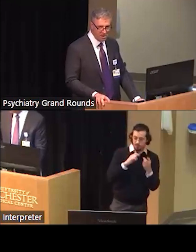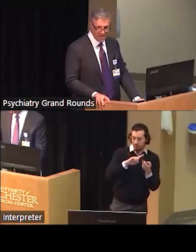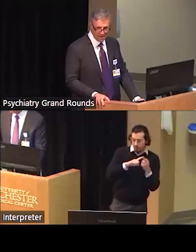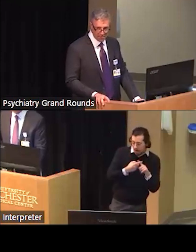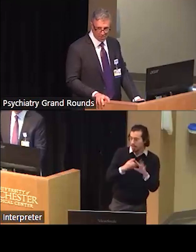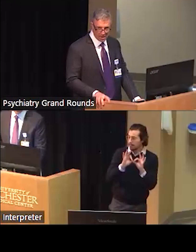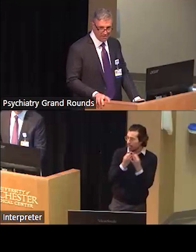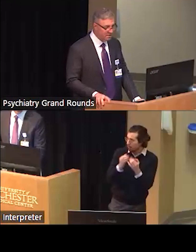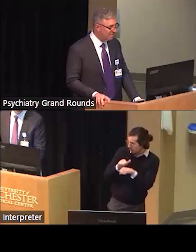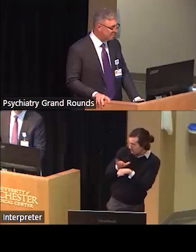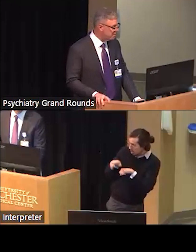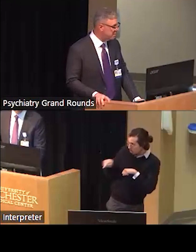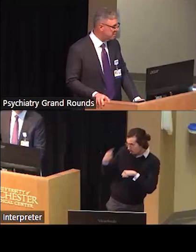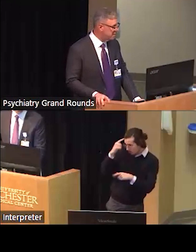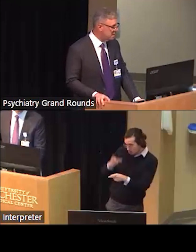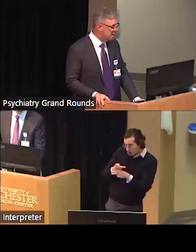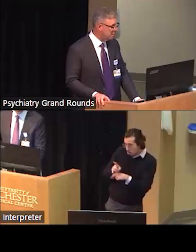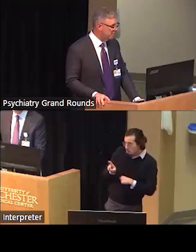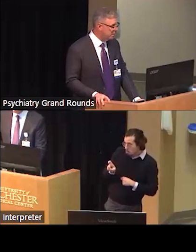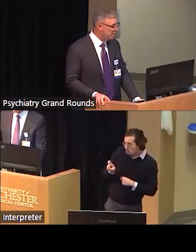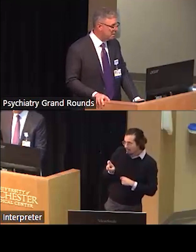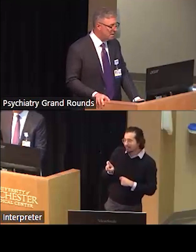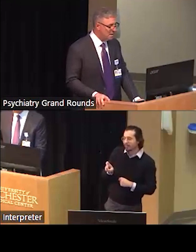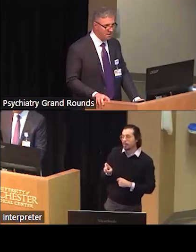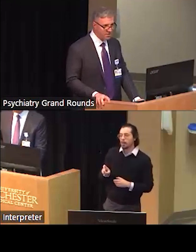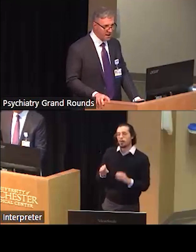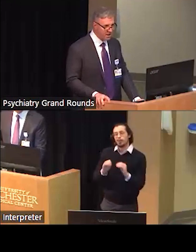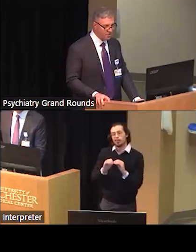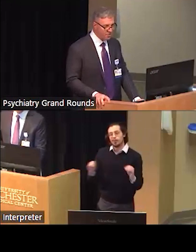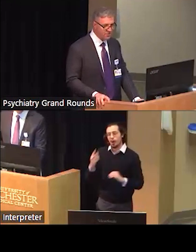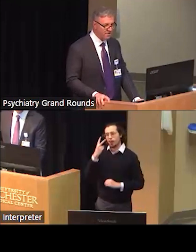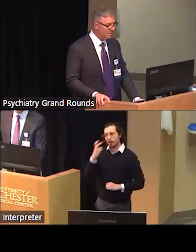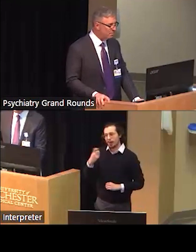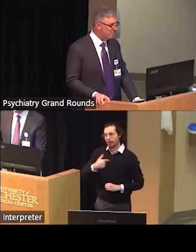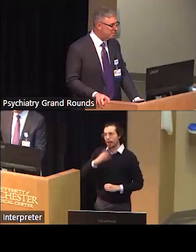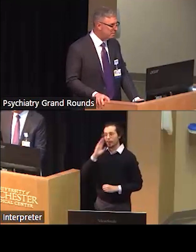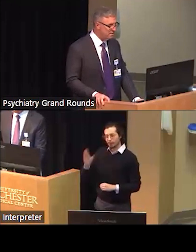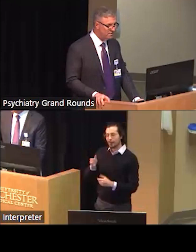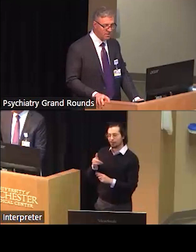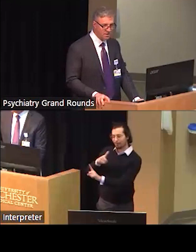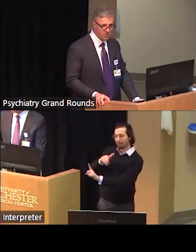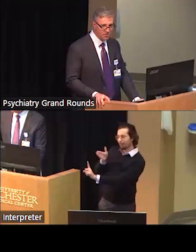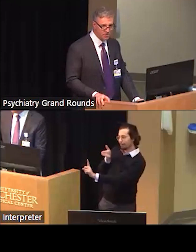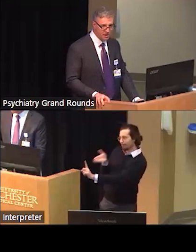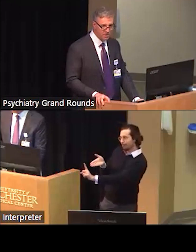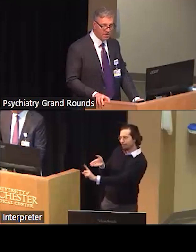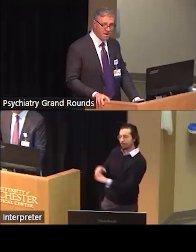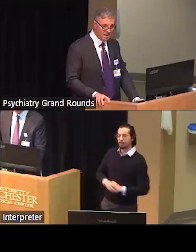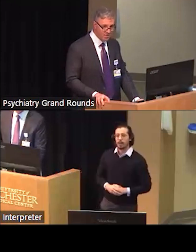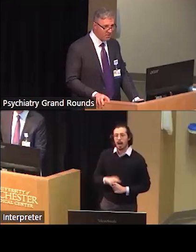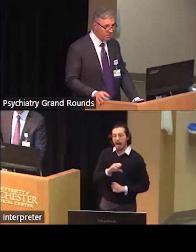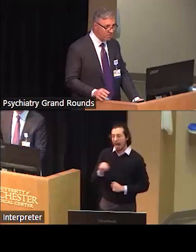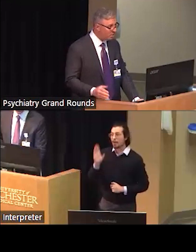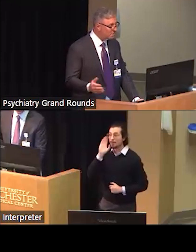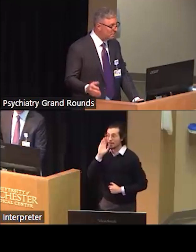care and or consultant review. And without question, Dr. Privitera is someone that I would do that with